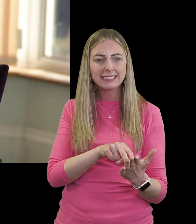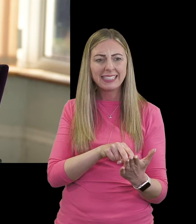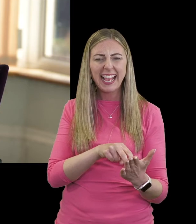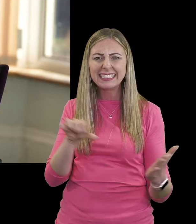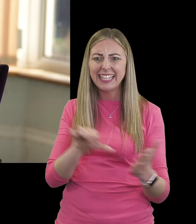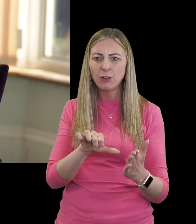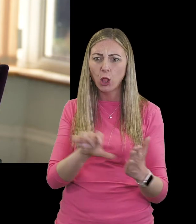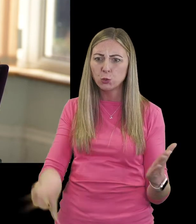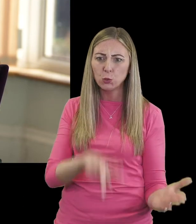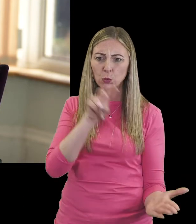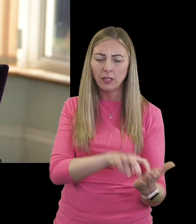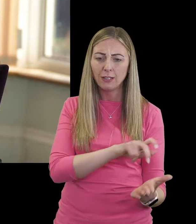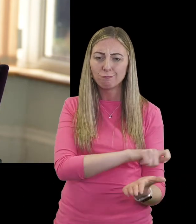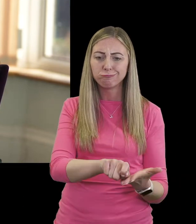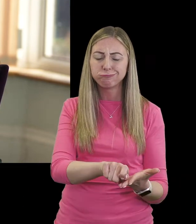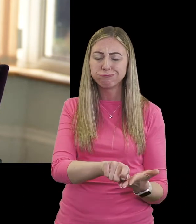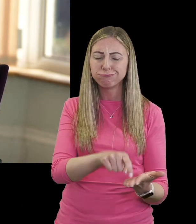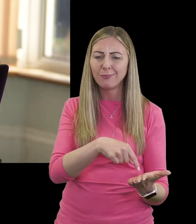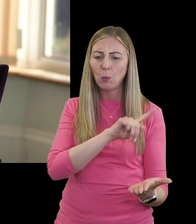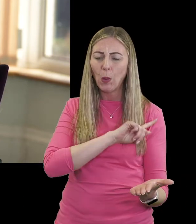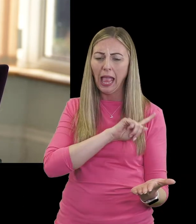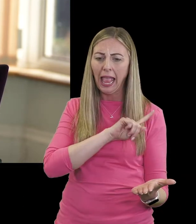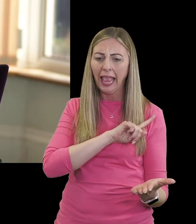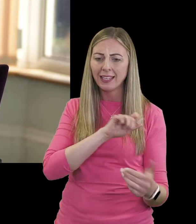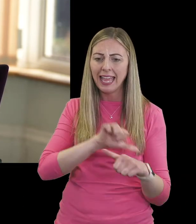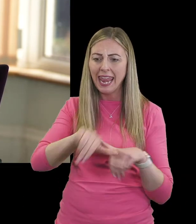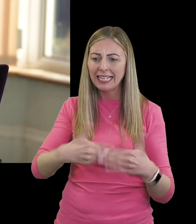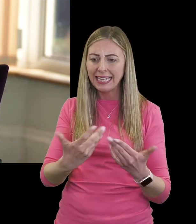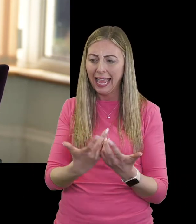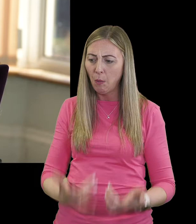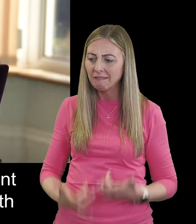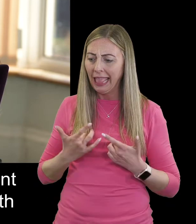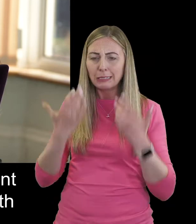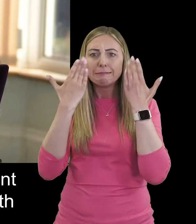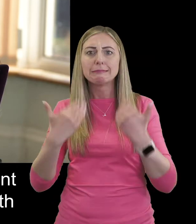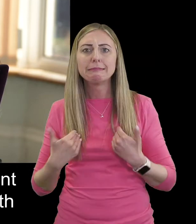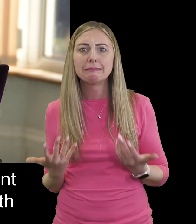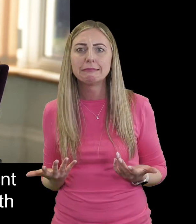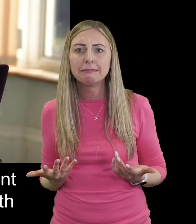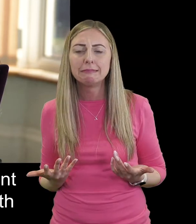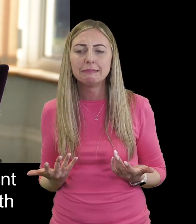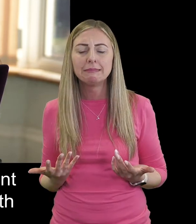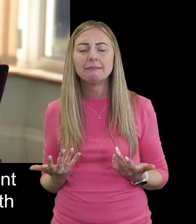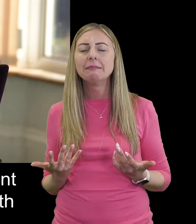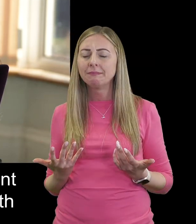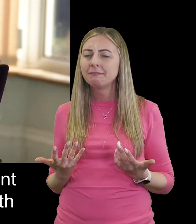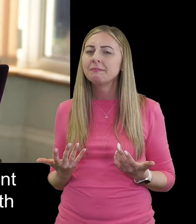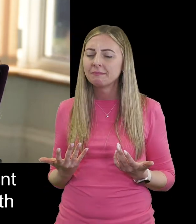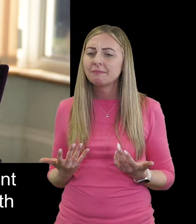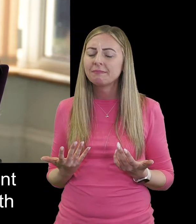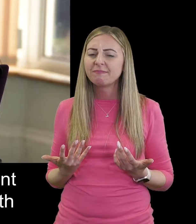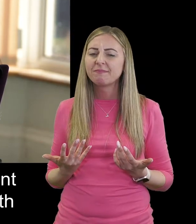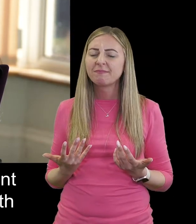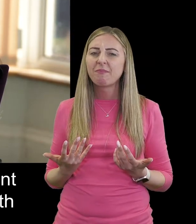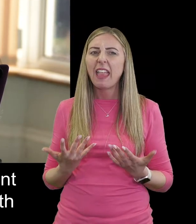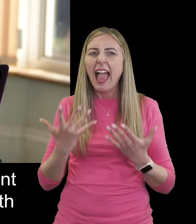contract when you don't know how you're going to be the next day. And I think I've got a standard statement